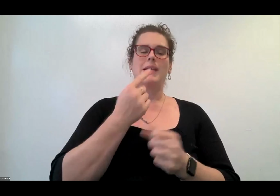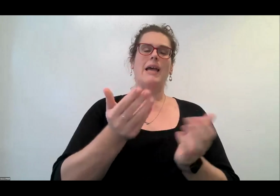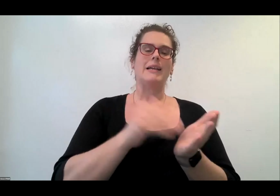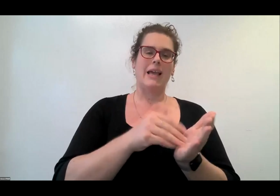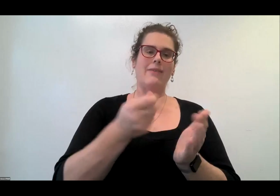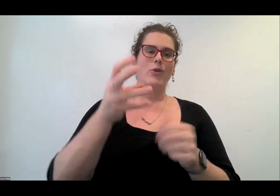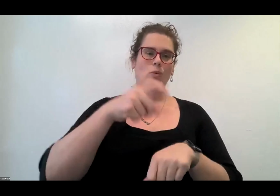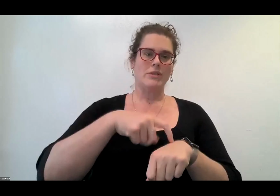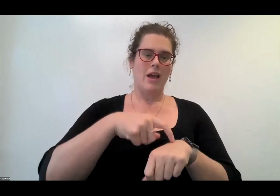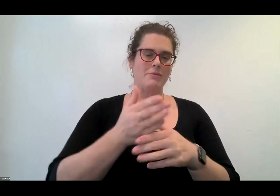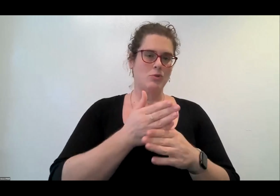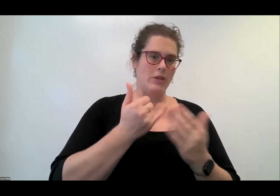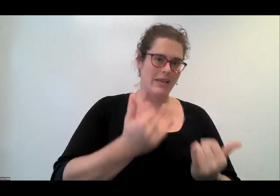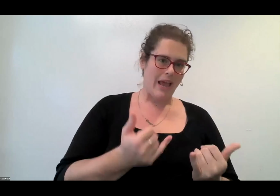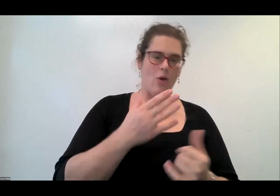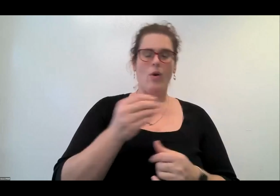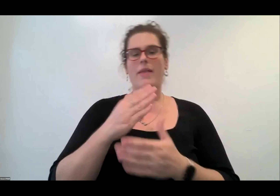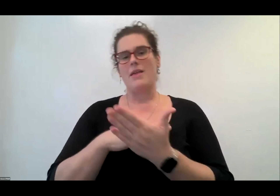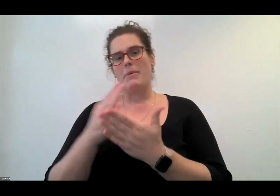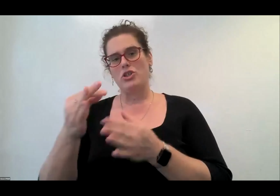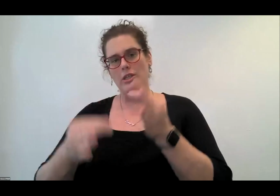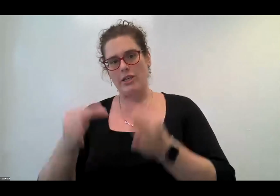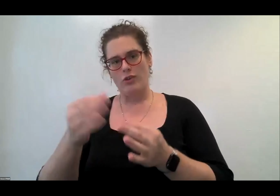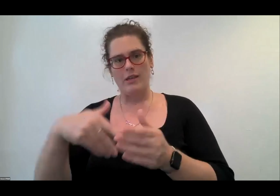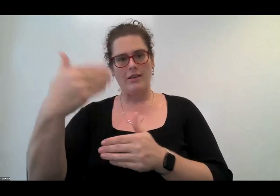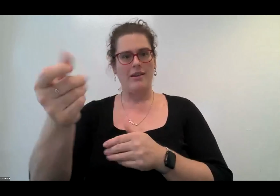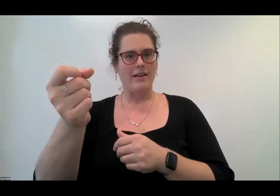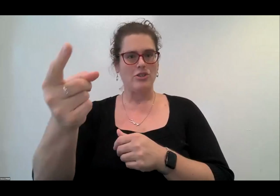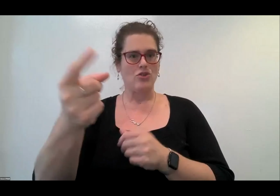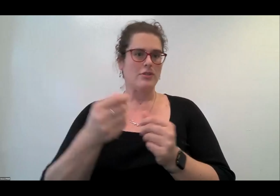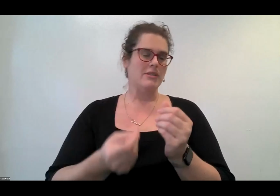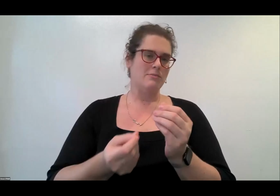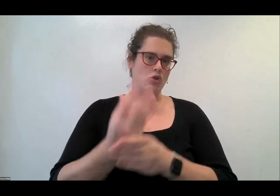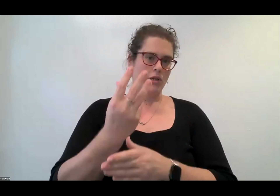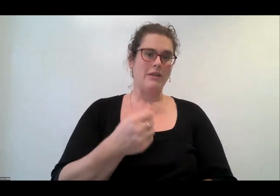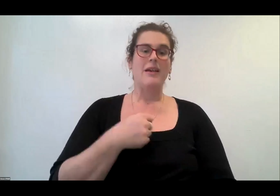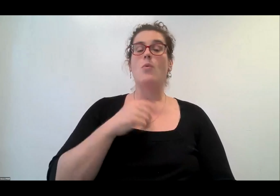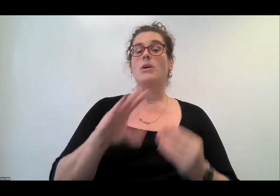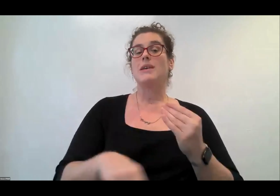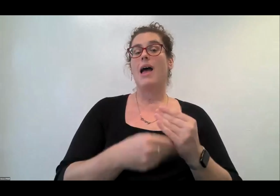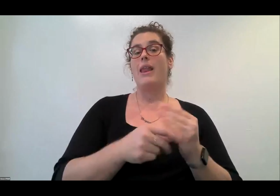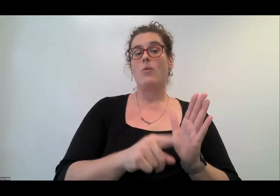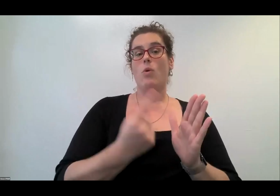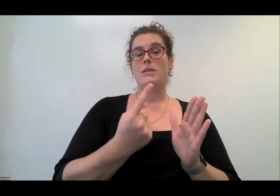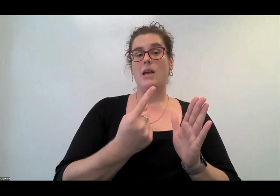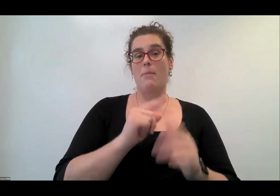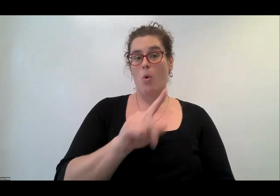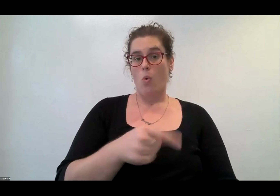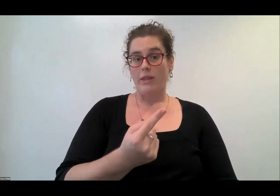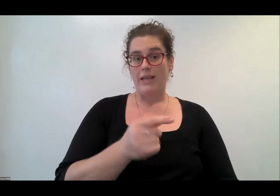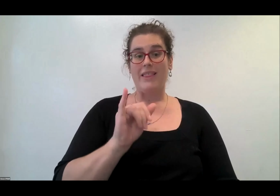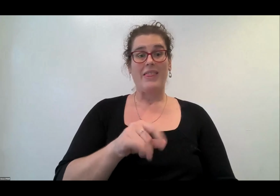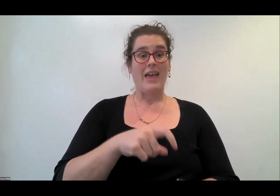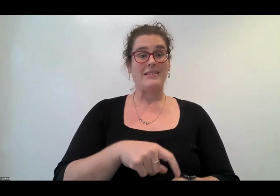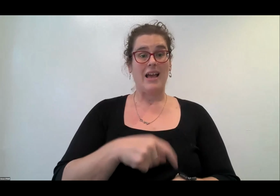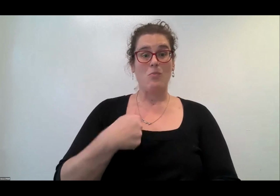between now and our budget hearing next spring, it was added as one time only. And at the time we said, clearly, no